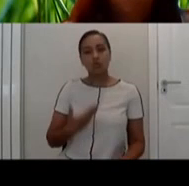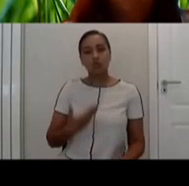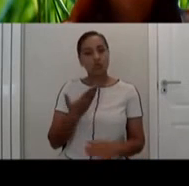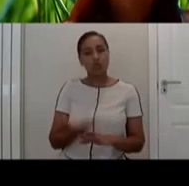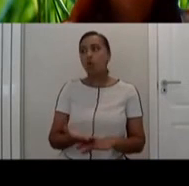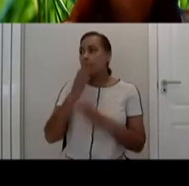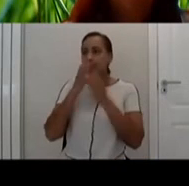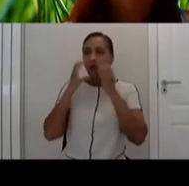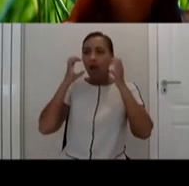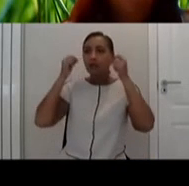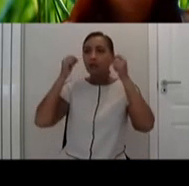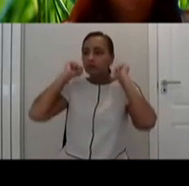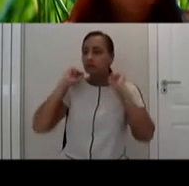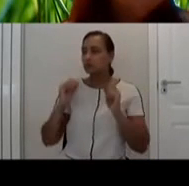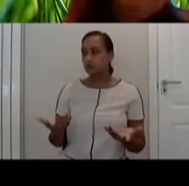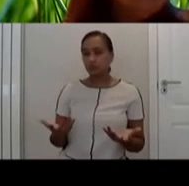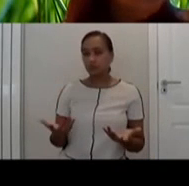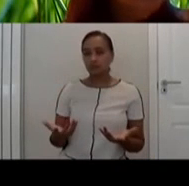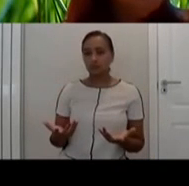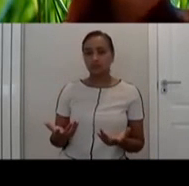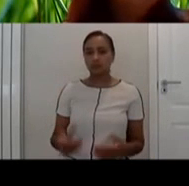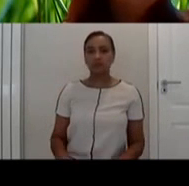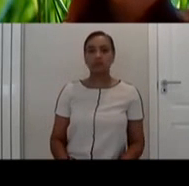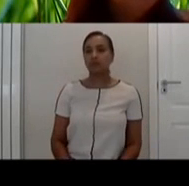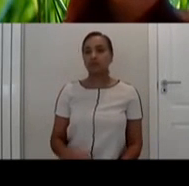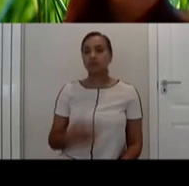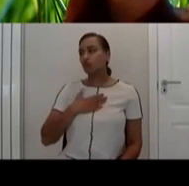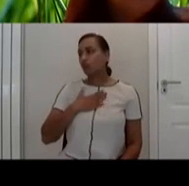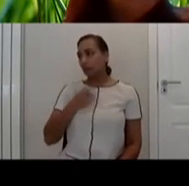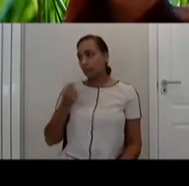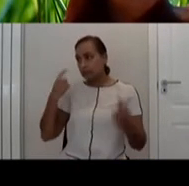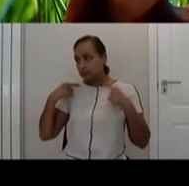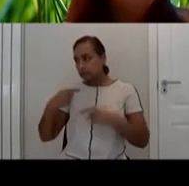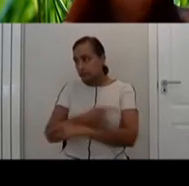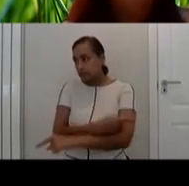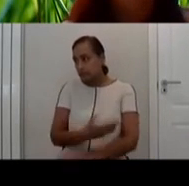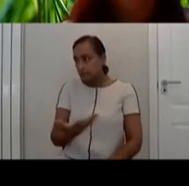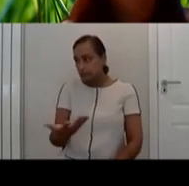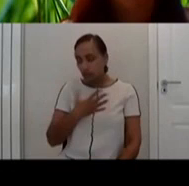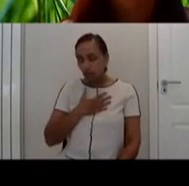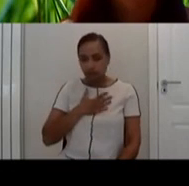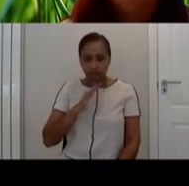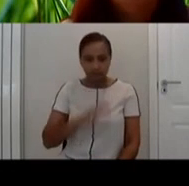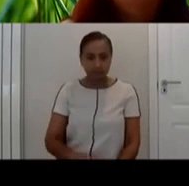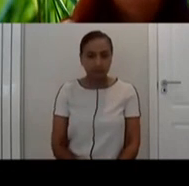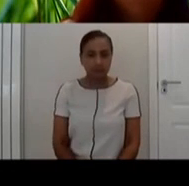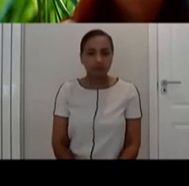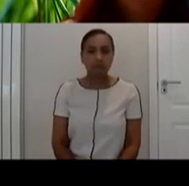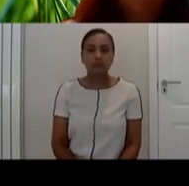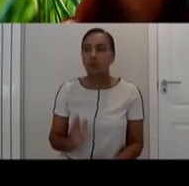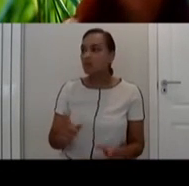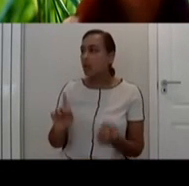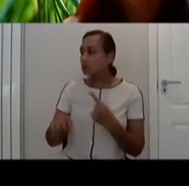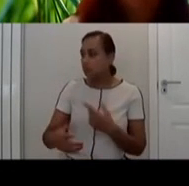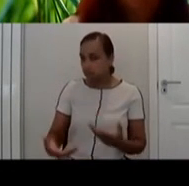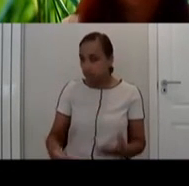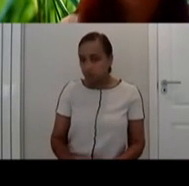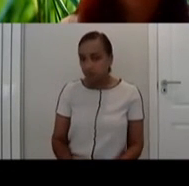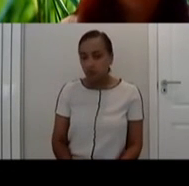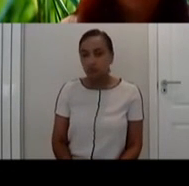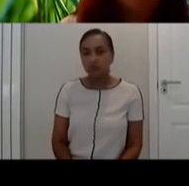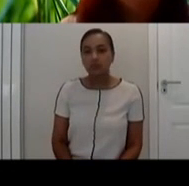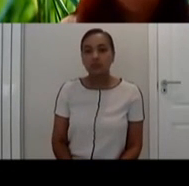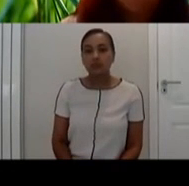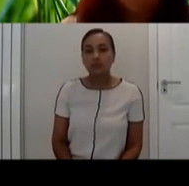of masks. I didn't see that question, so that hadn't come through on my system, but I'm asking it now.